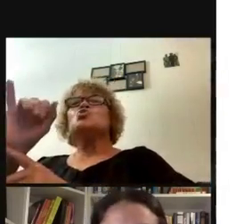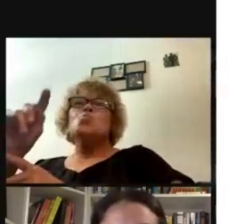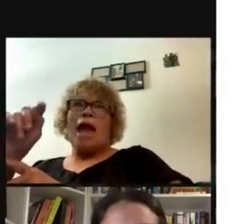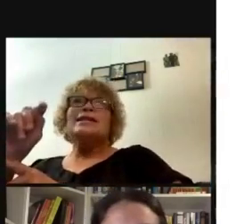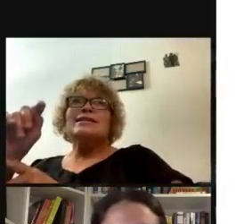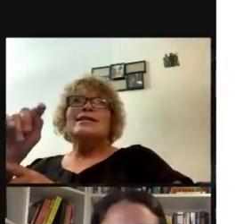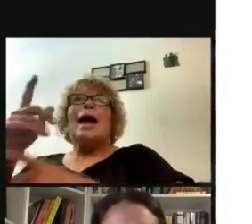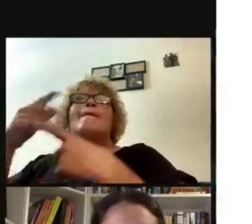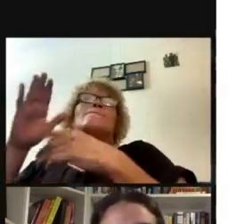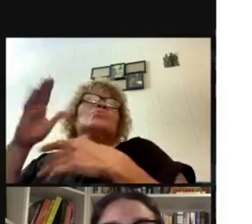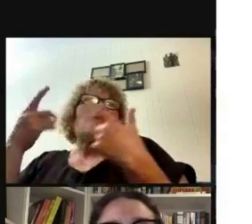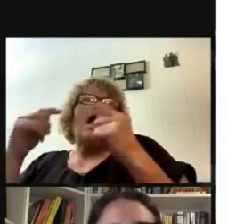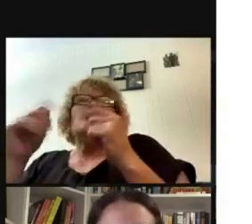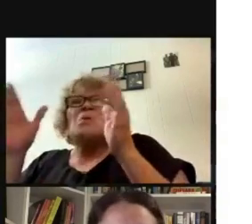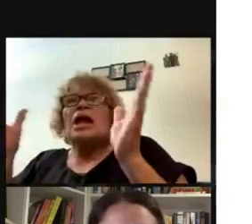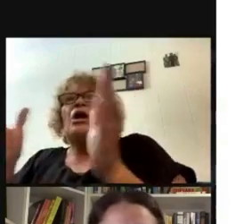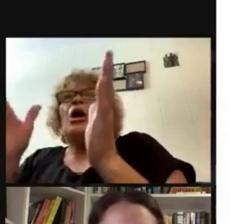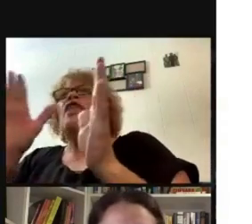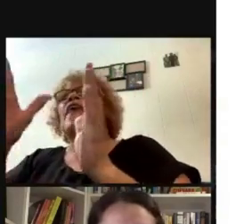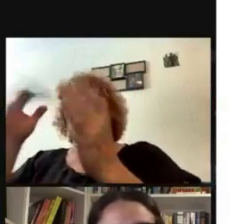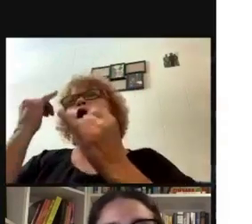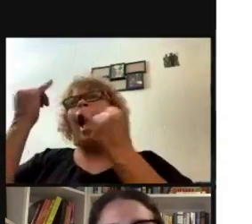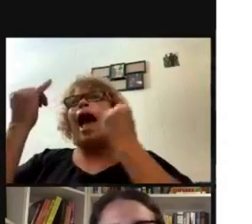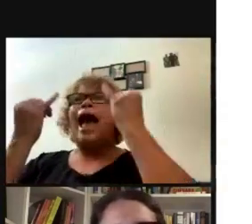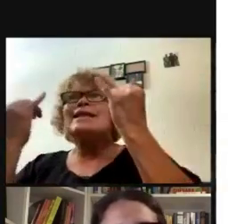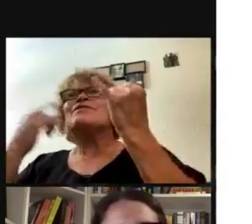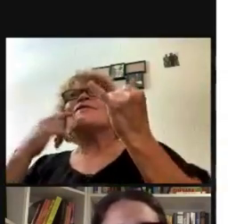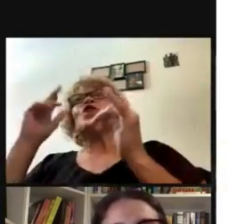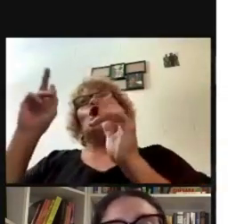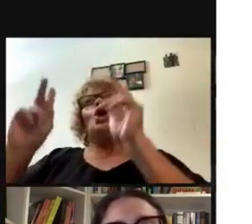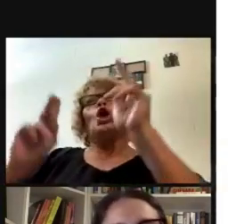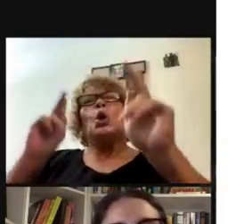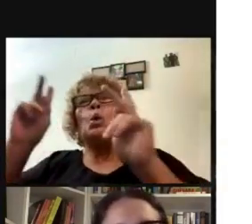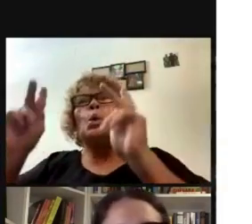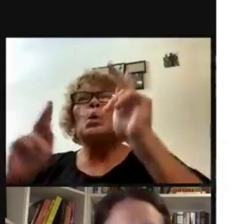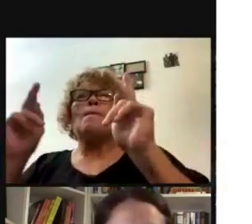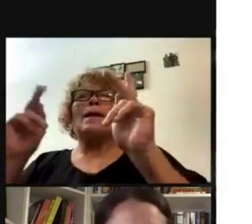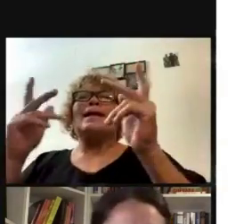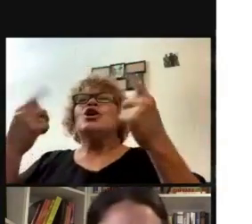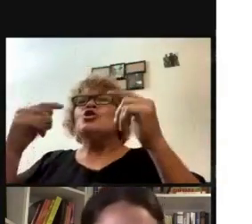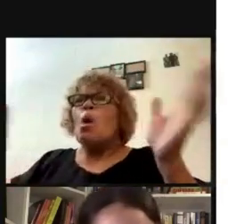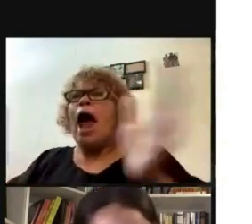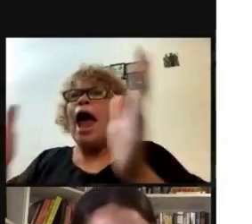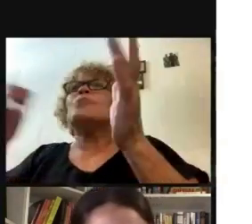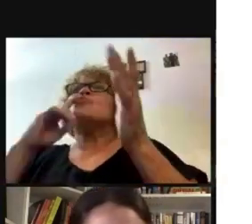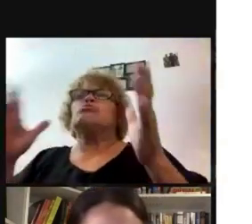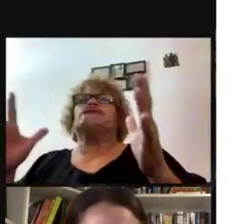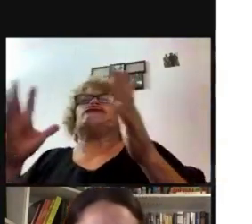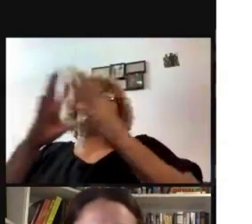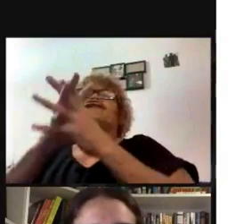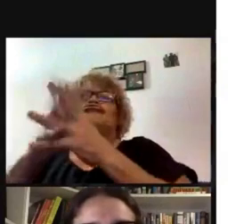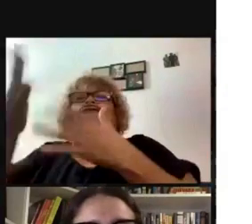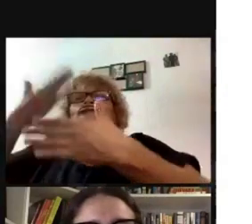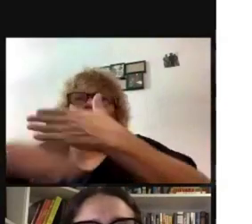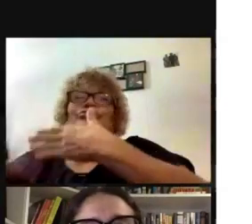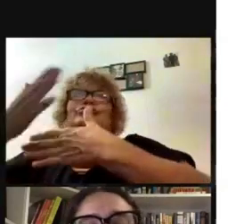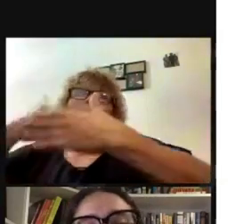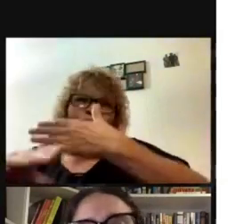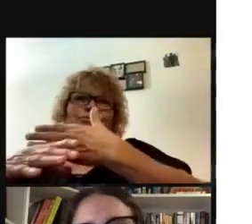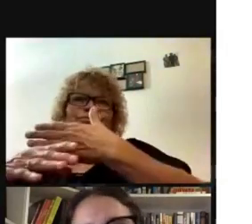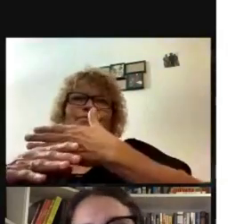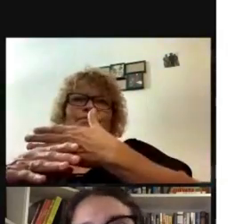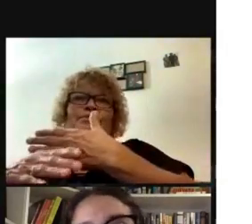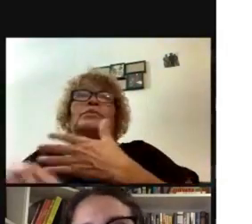encouraging, ideal humans, encouraging them to reproduce. So